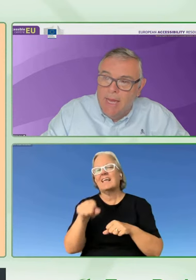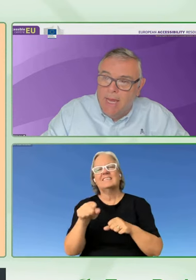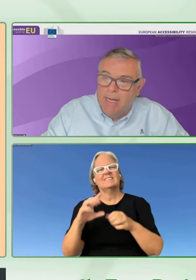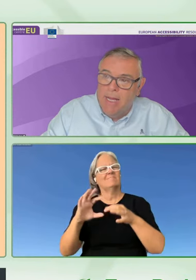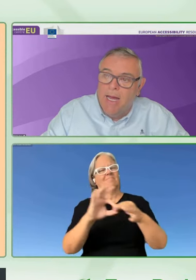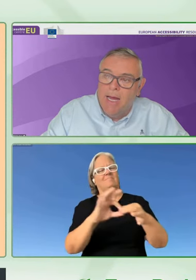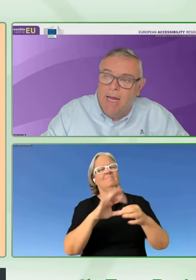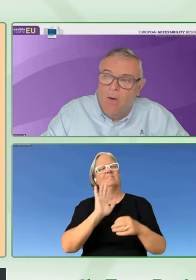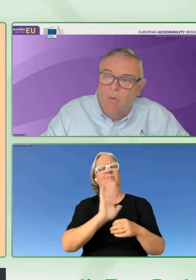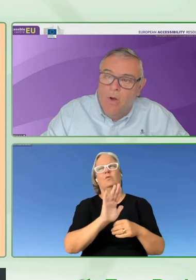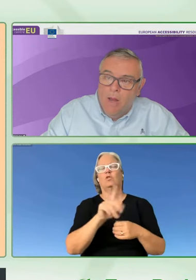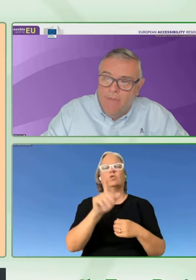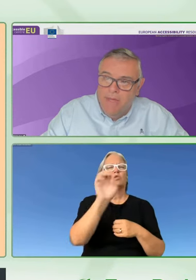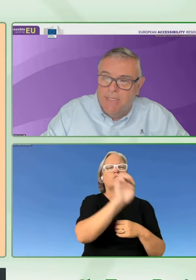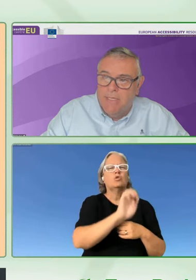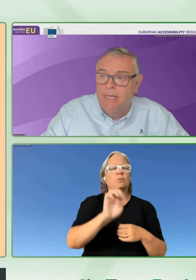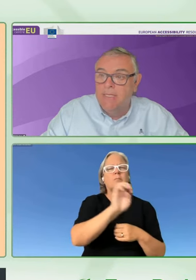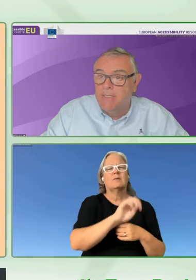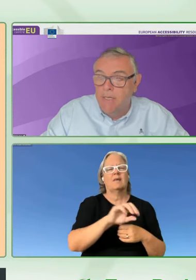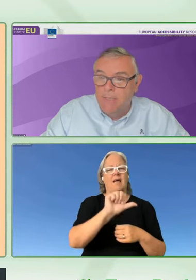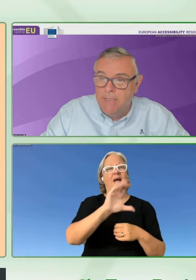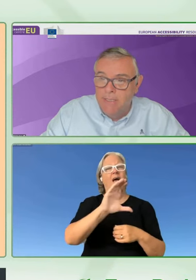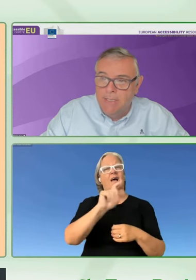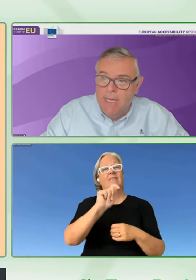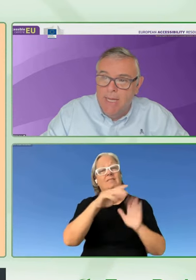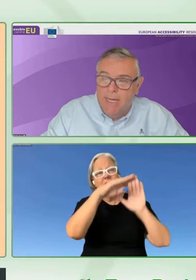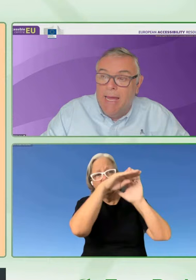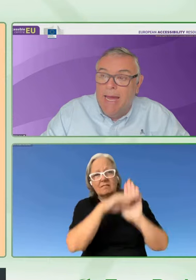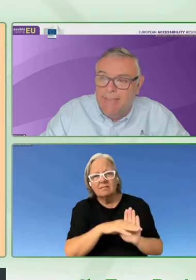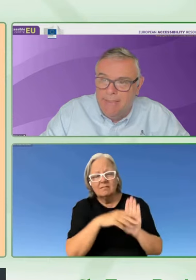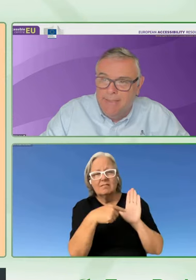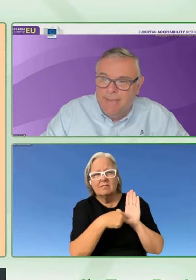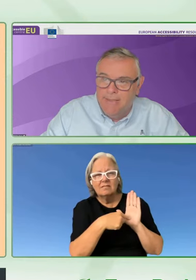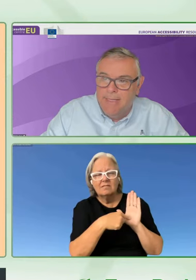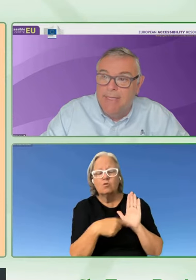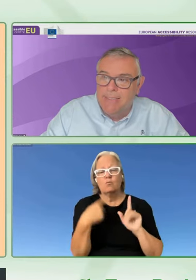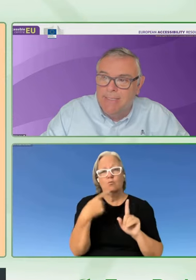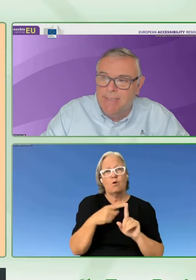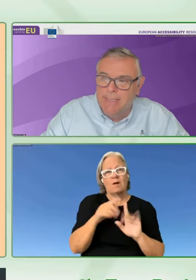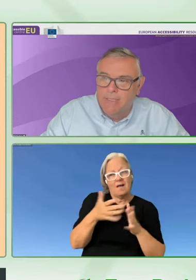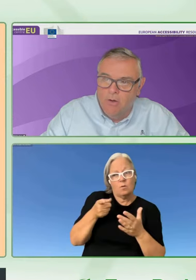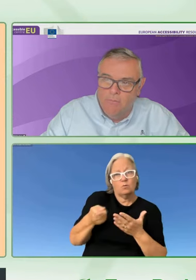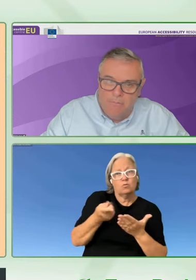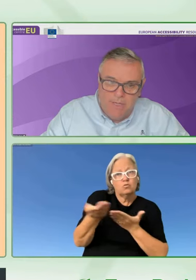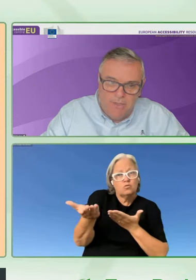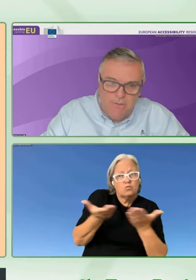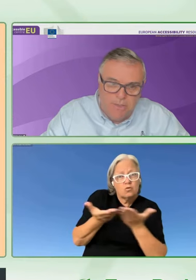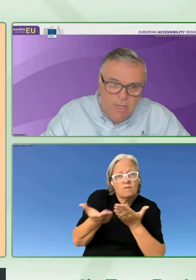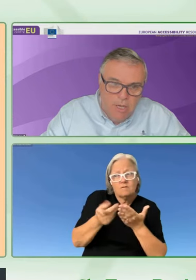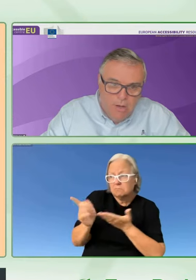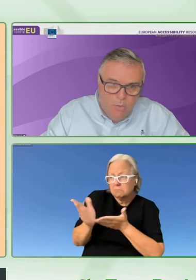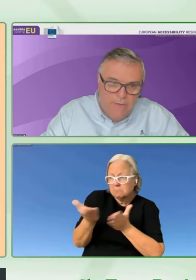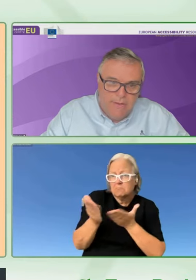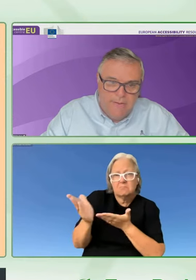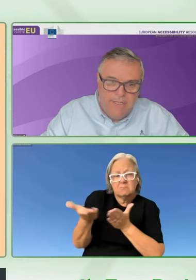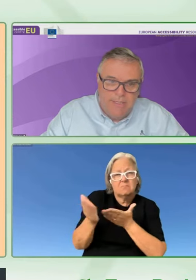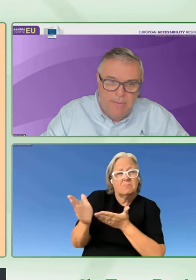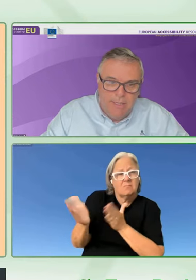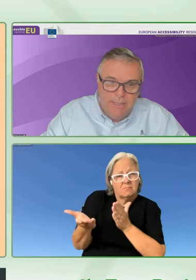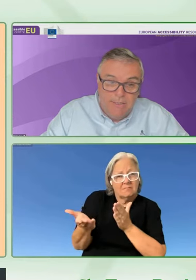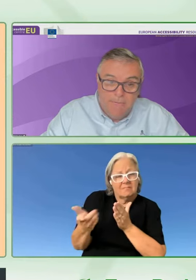Act, and how these services can attend the necessities of the persons